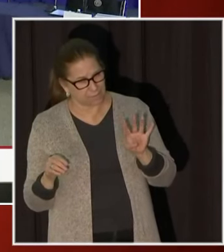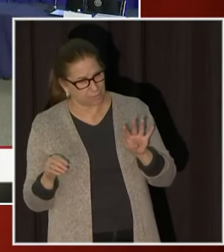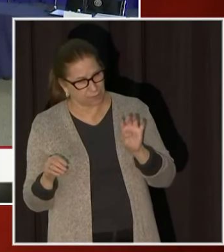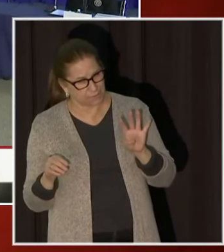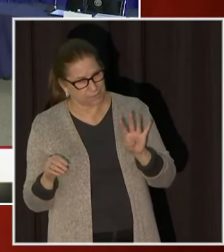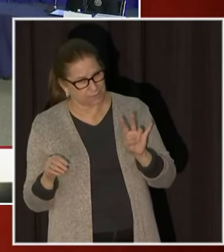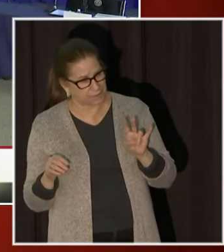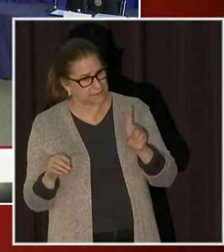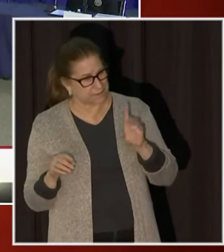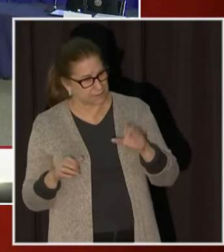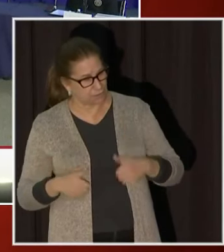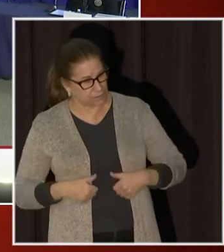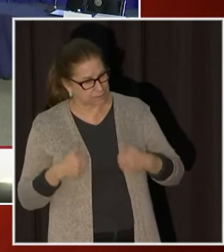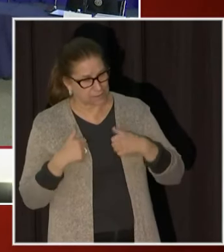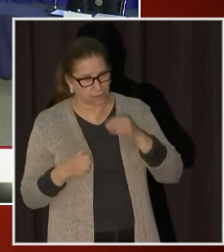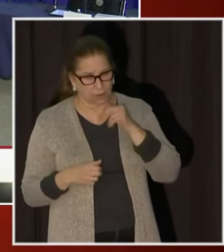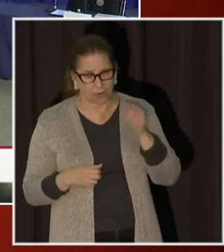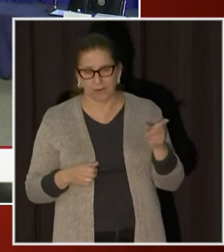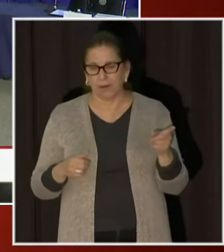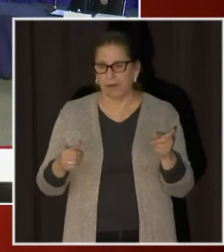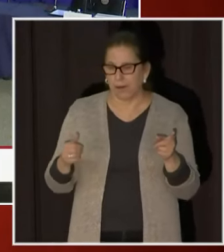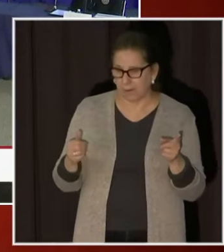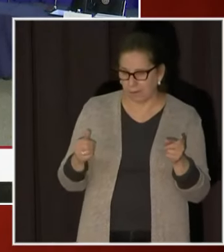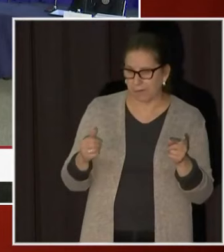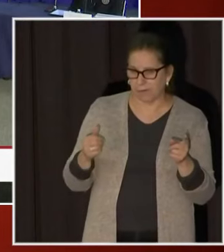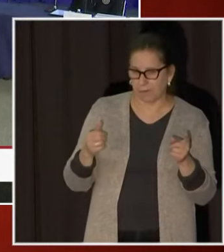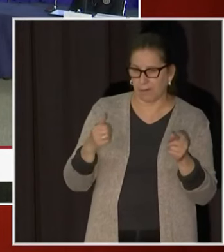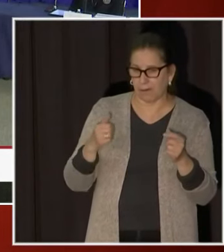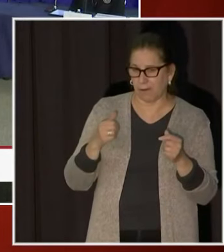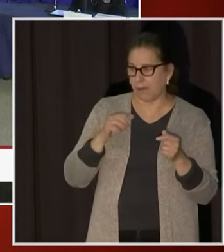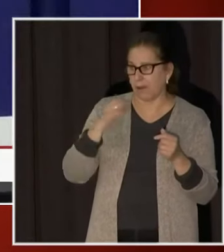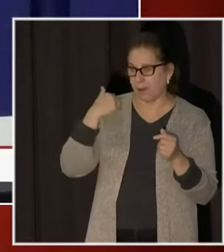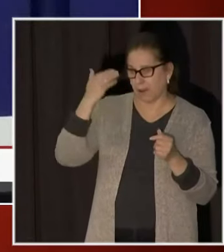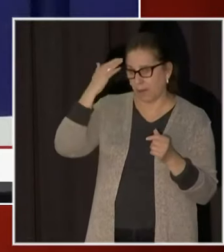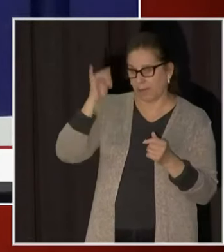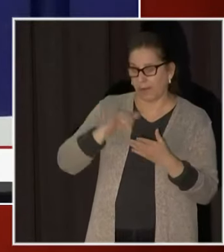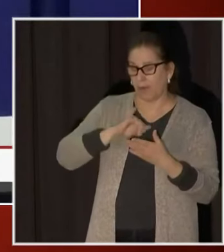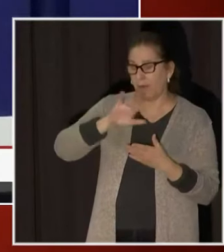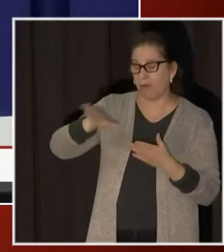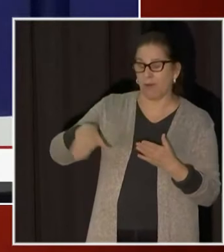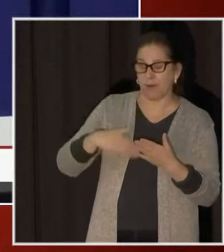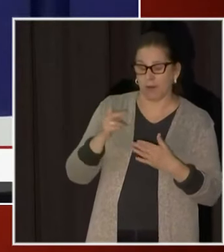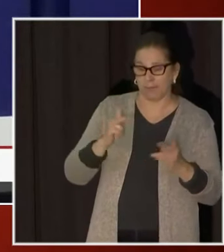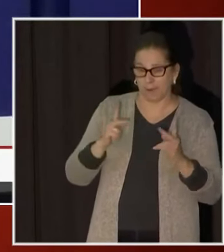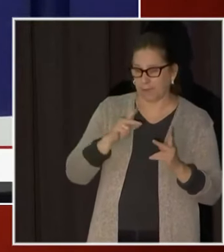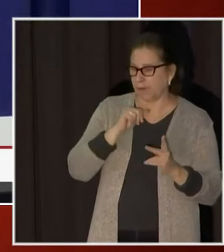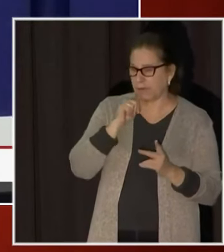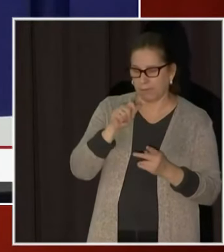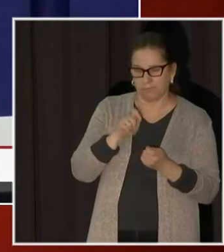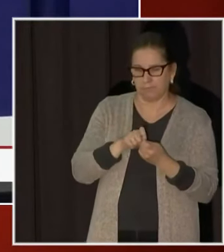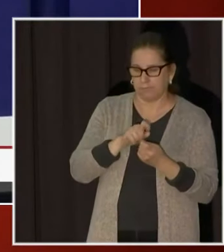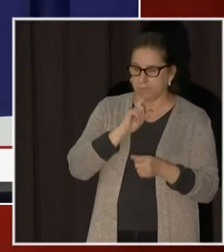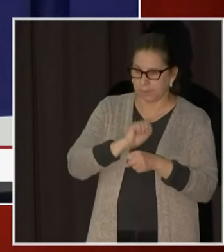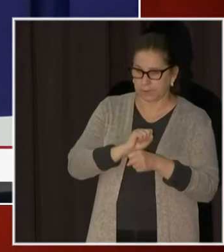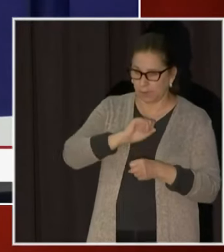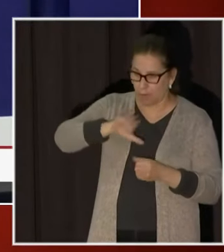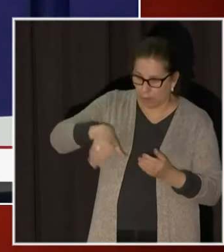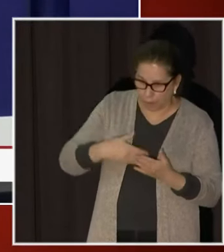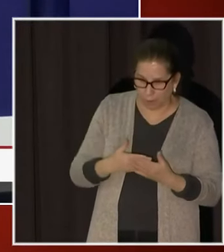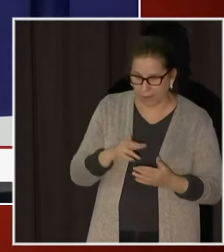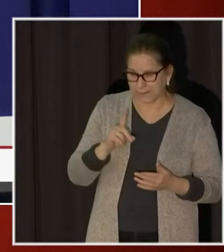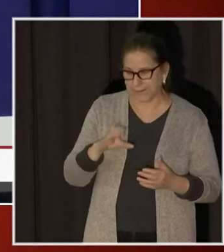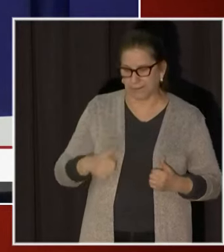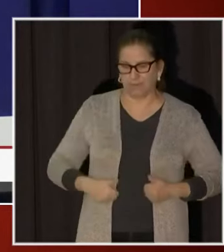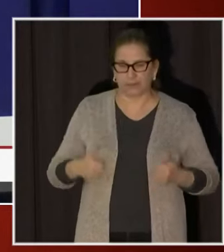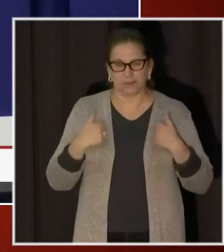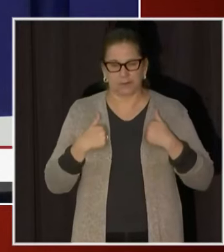or not. We know that they all are not, because that number on a daily basis outnumbers the total number